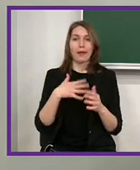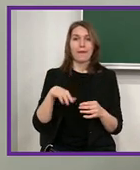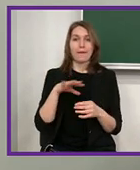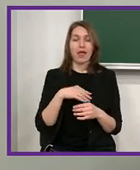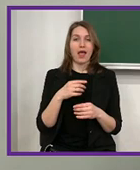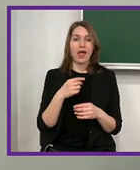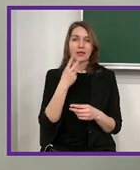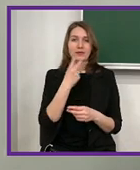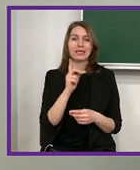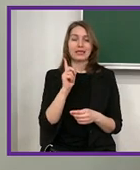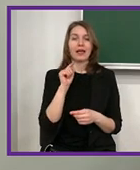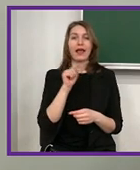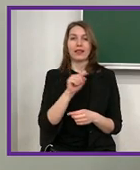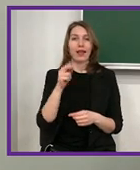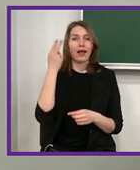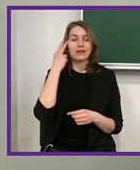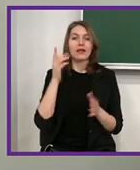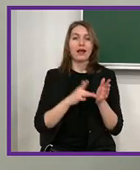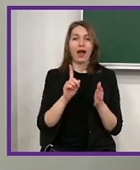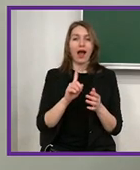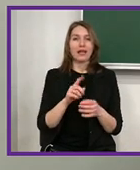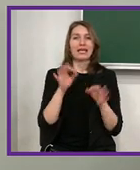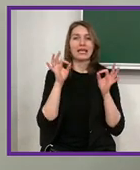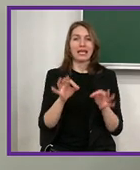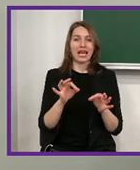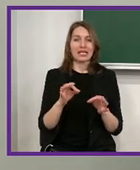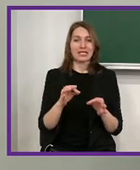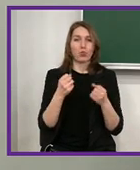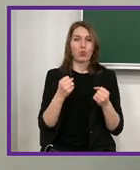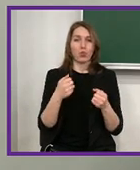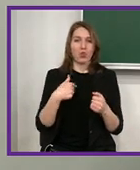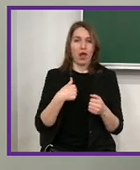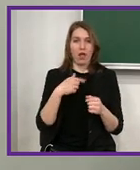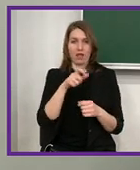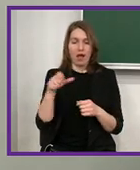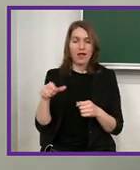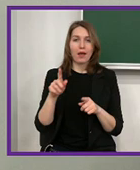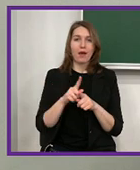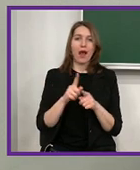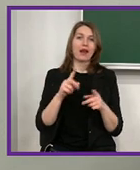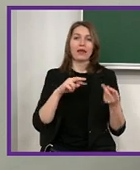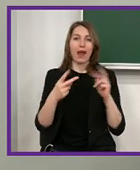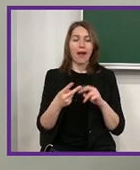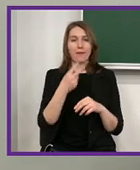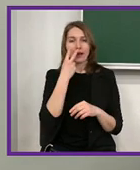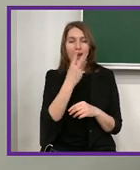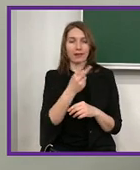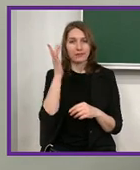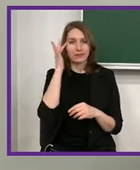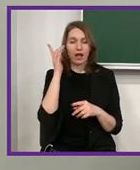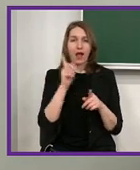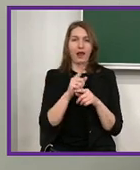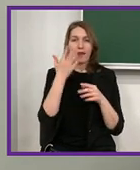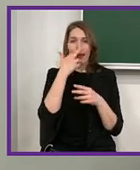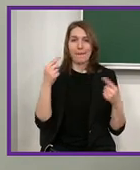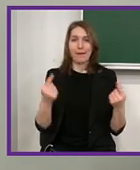a shifting your view using a slightly different lens, maybe adapting processes to incorporate these human rights kind